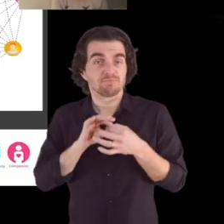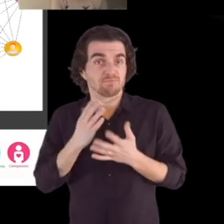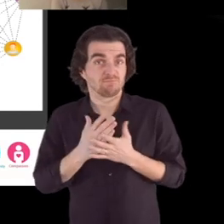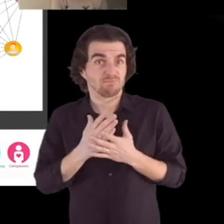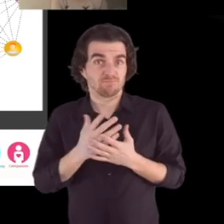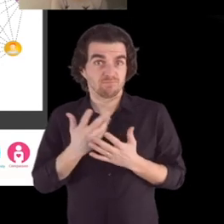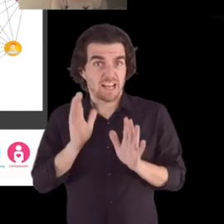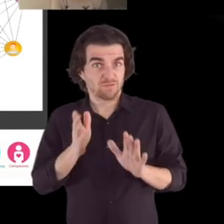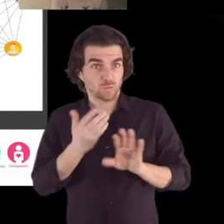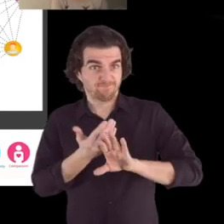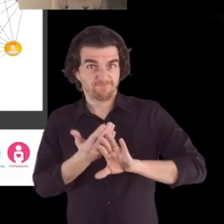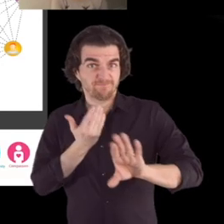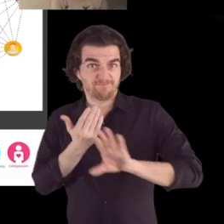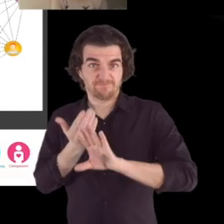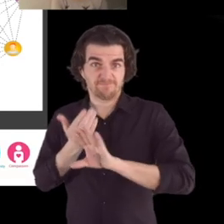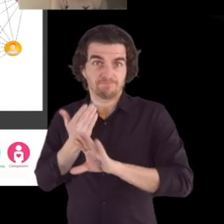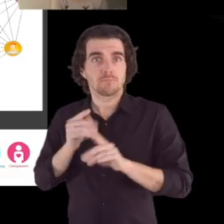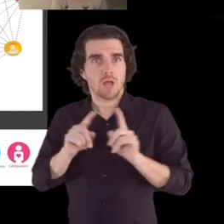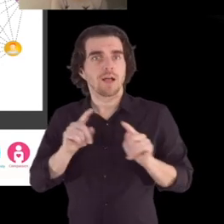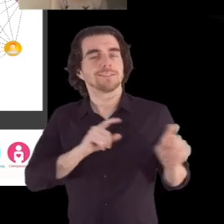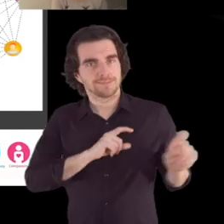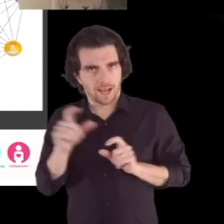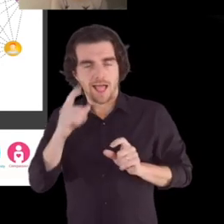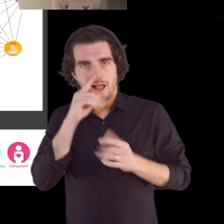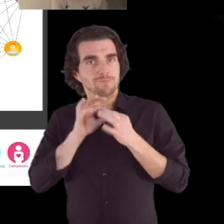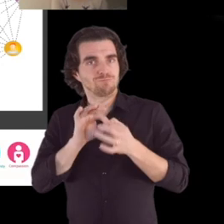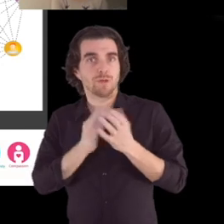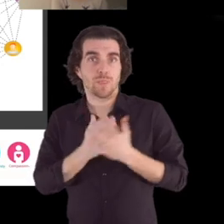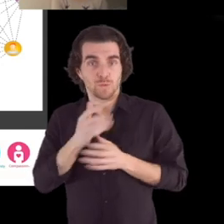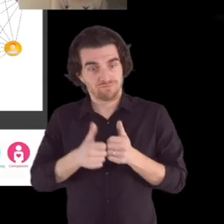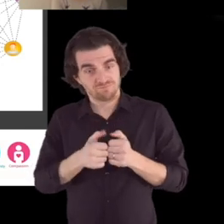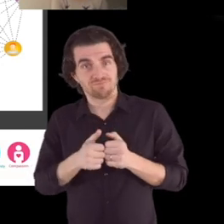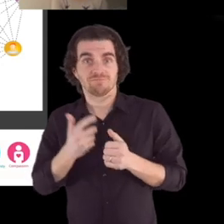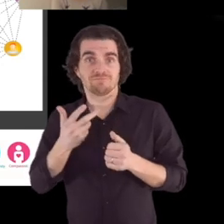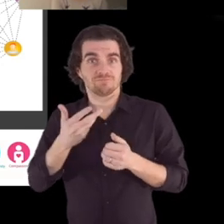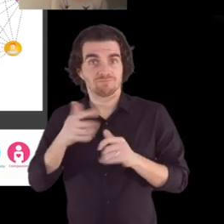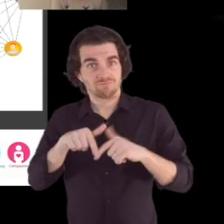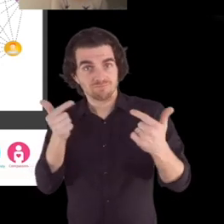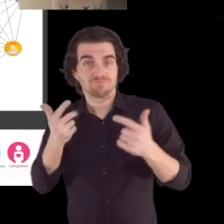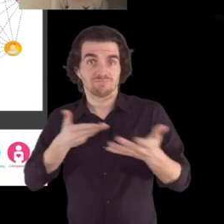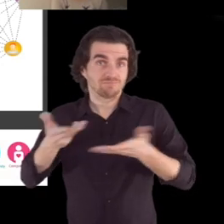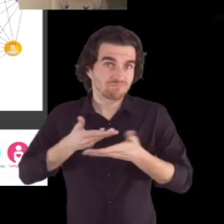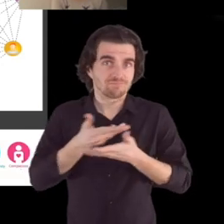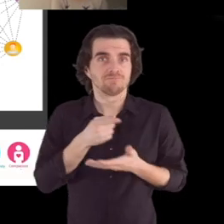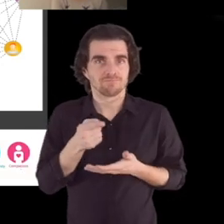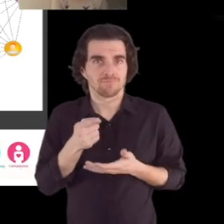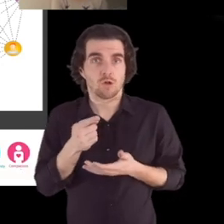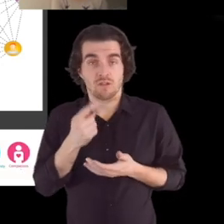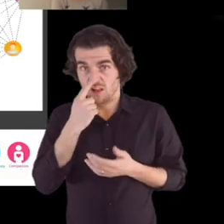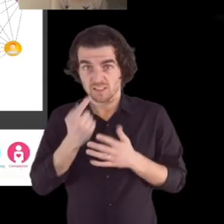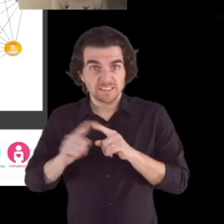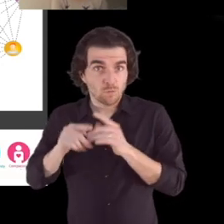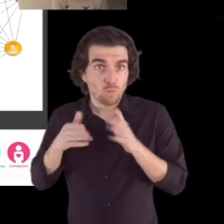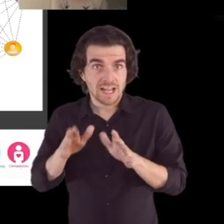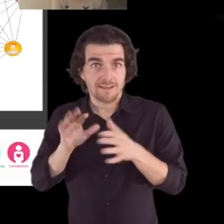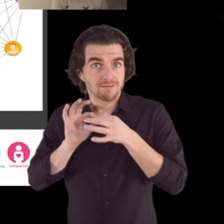being connected to others, when in reality it should be physically distancing but socially connected. I think now more than ever it's